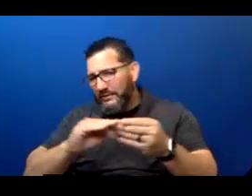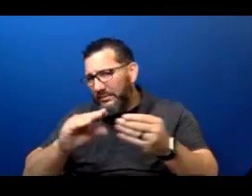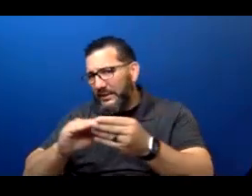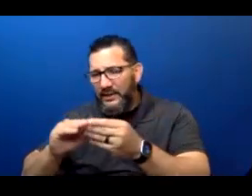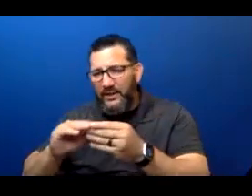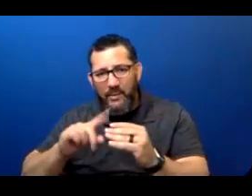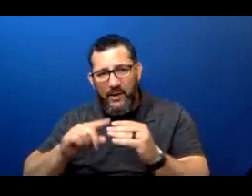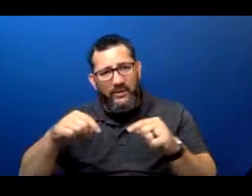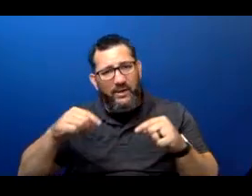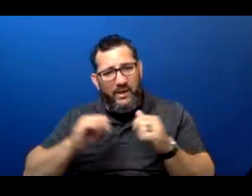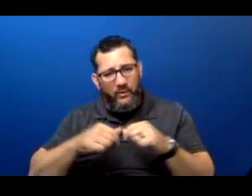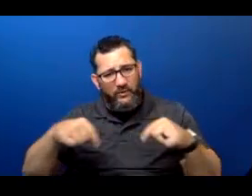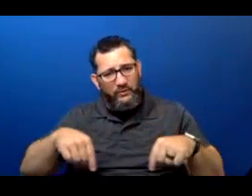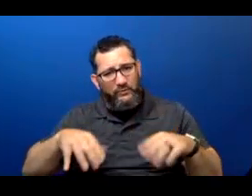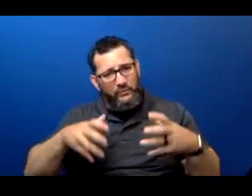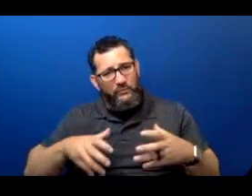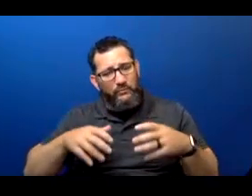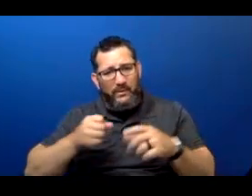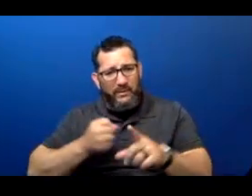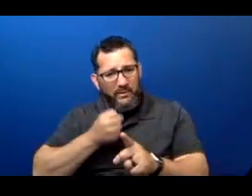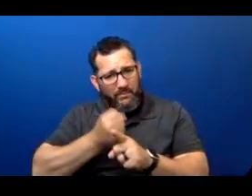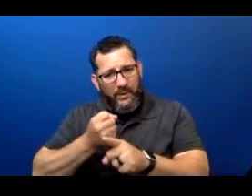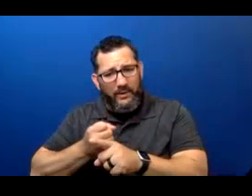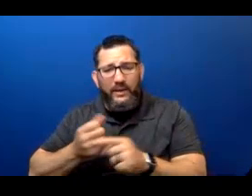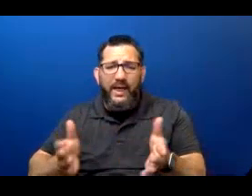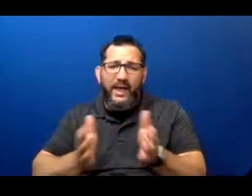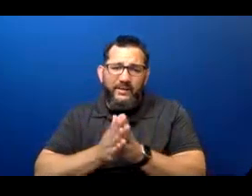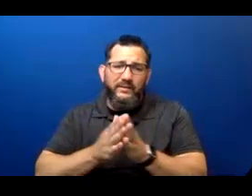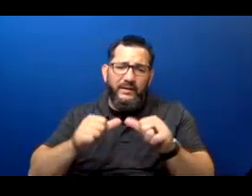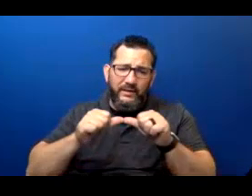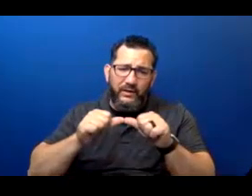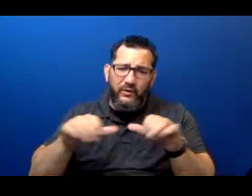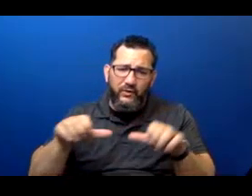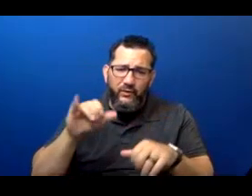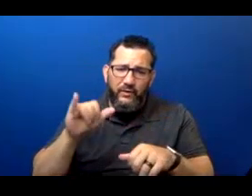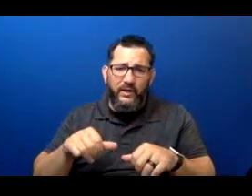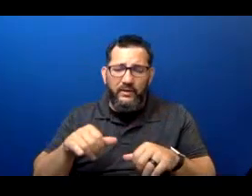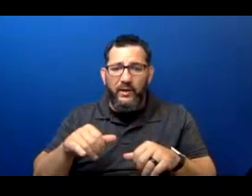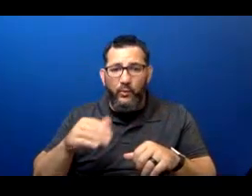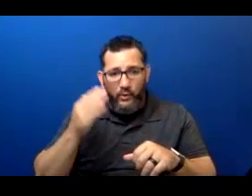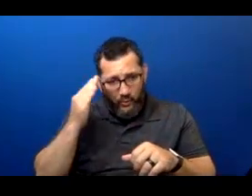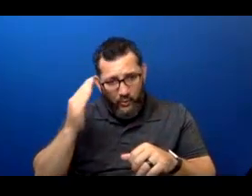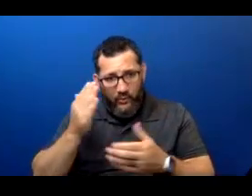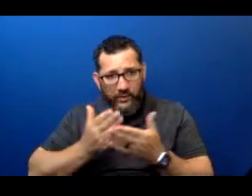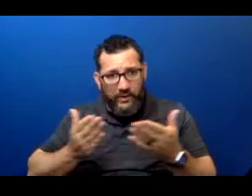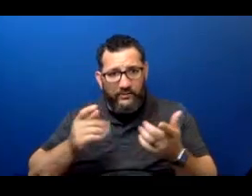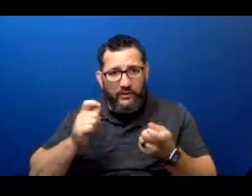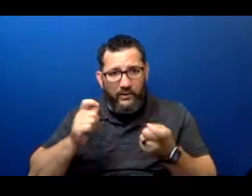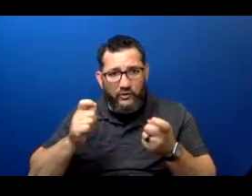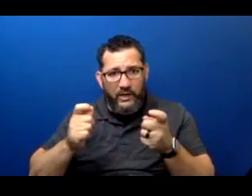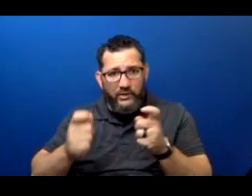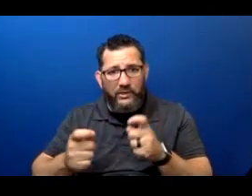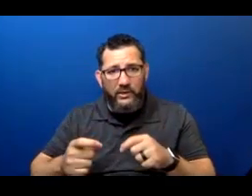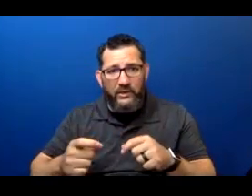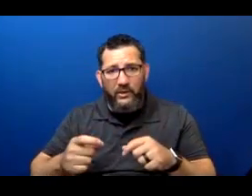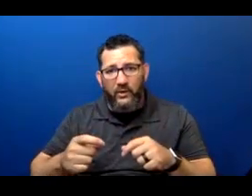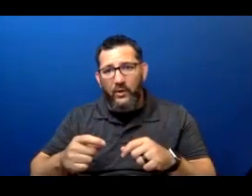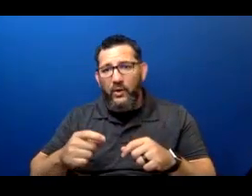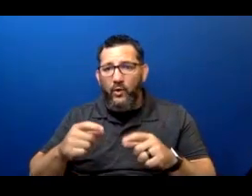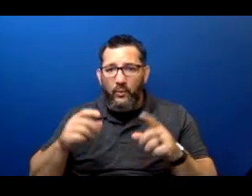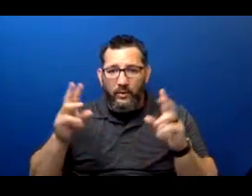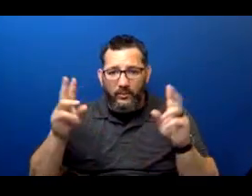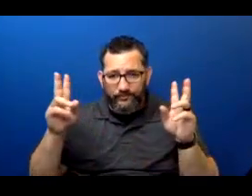impactful. And I'd like to ask that we continue to do so. Things are changing. I've heard quite a lot of phrases such as, weathering the